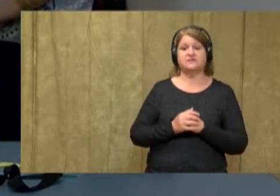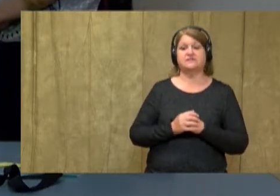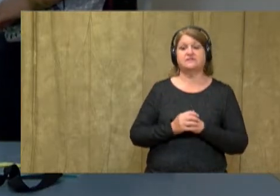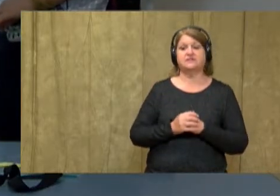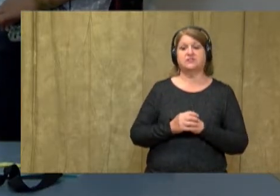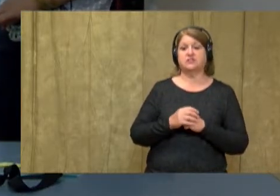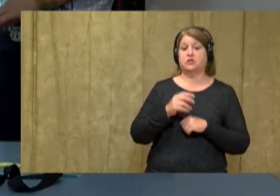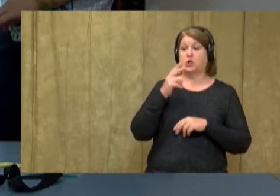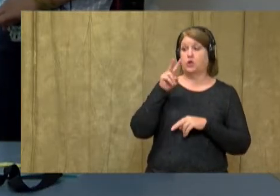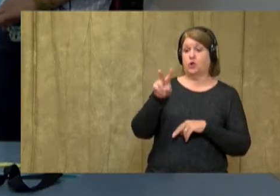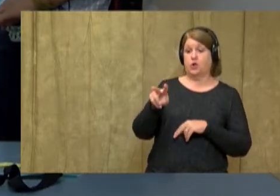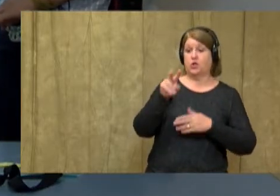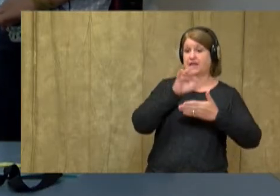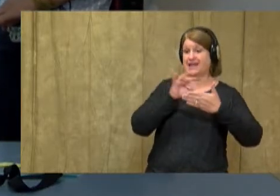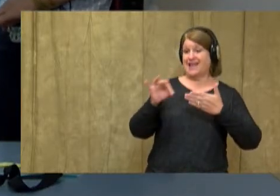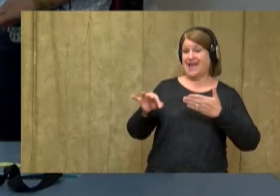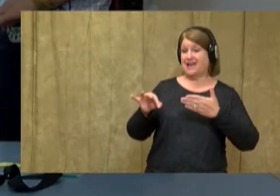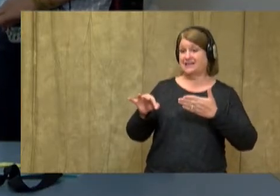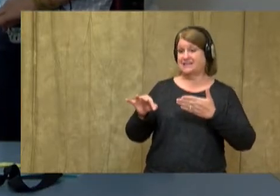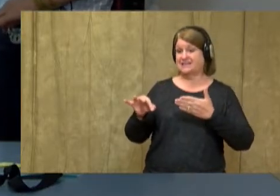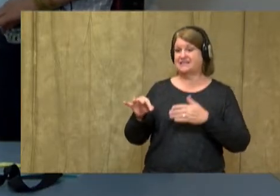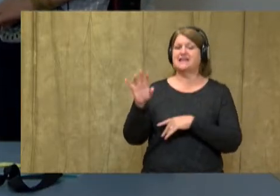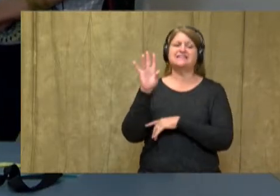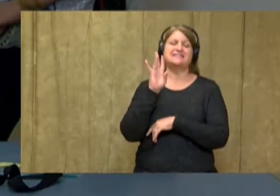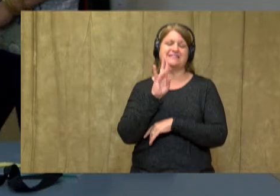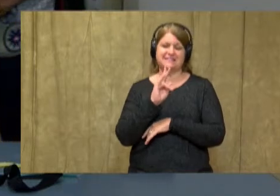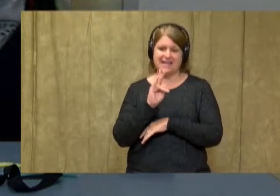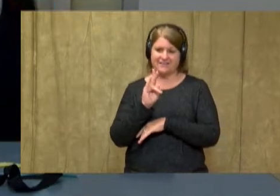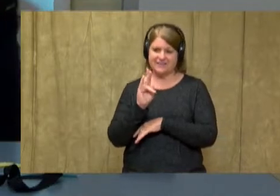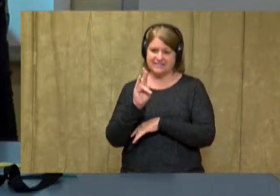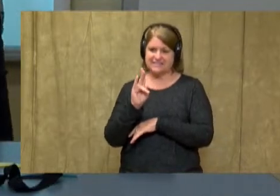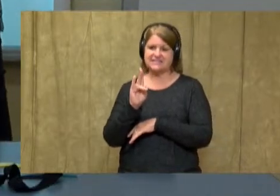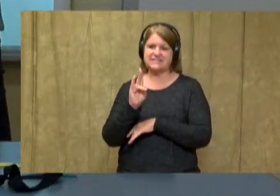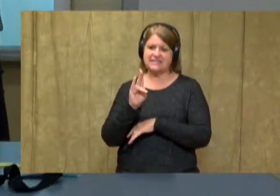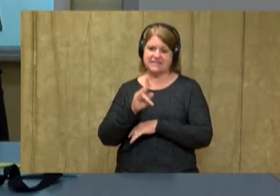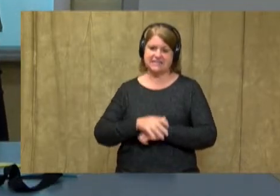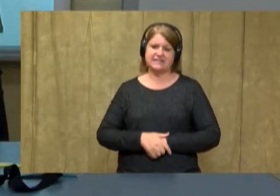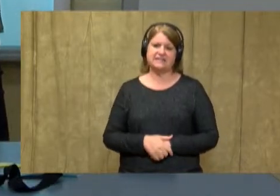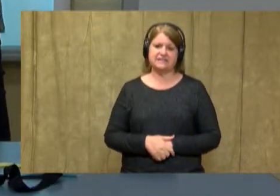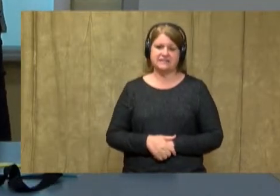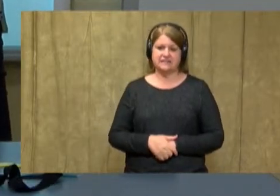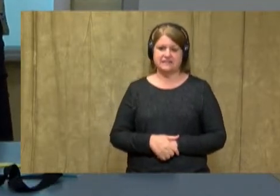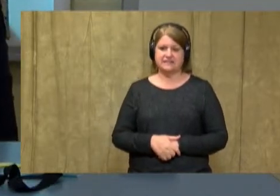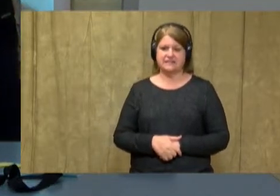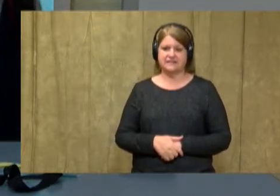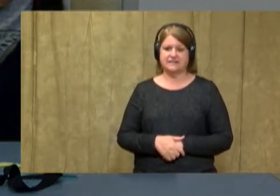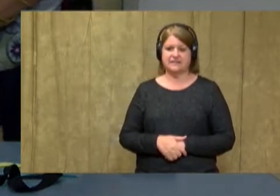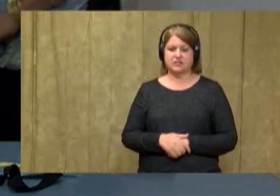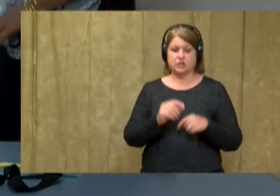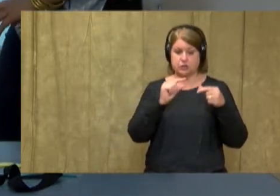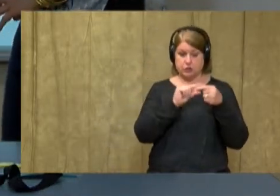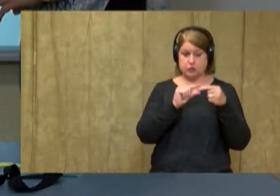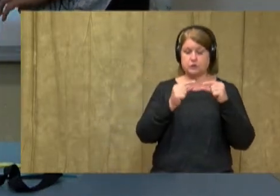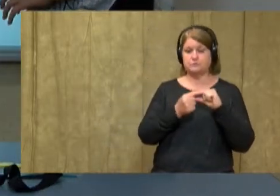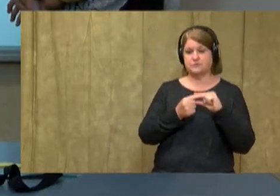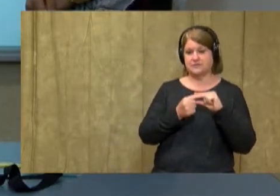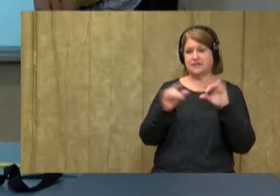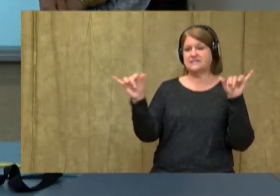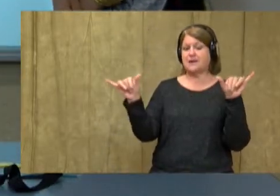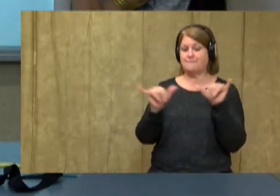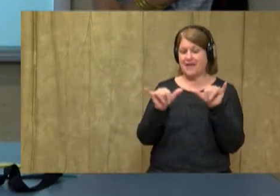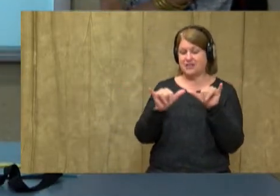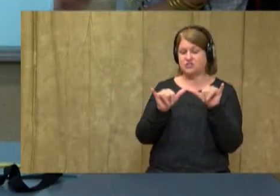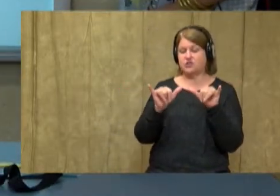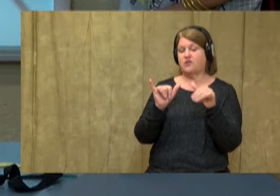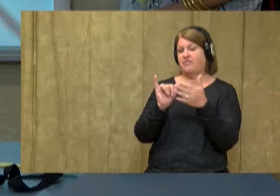Looking and counting our cubes, it was 17. There was 17 cubes to measure the